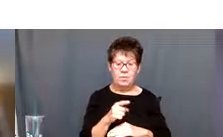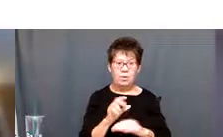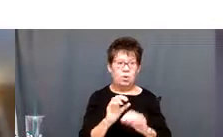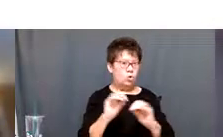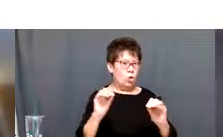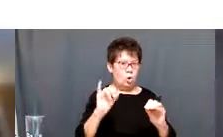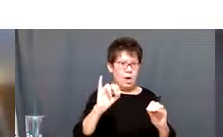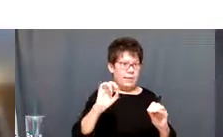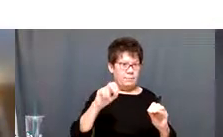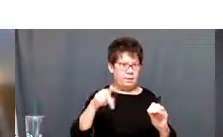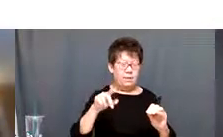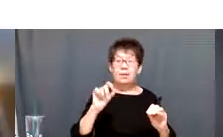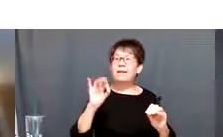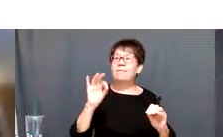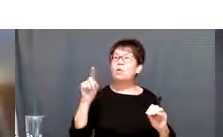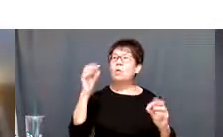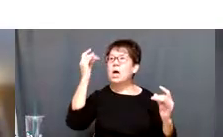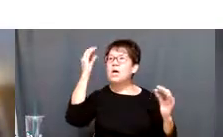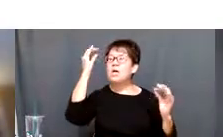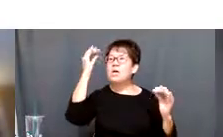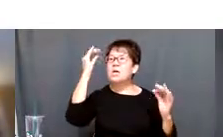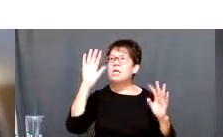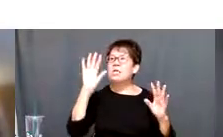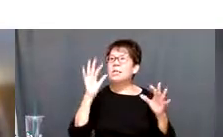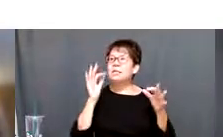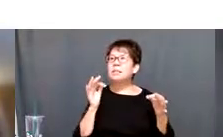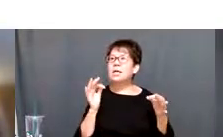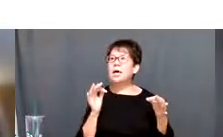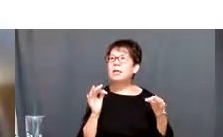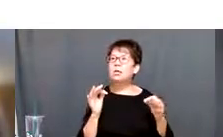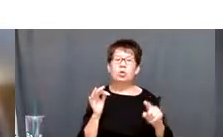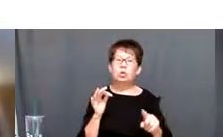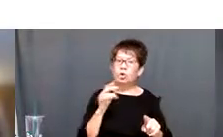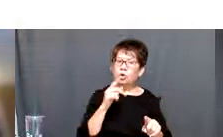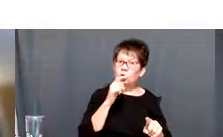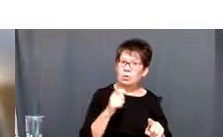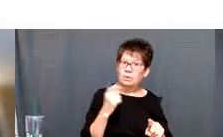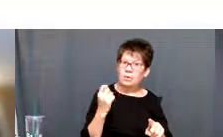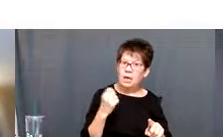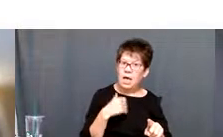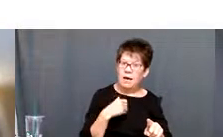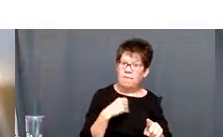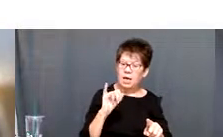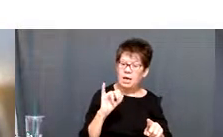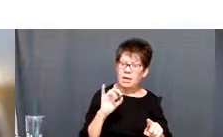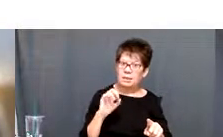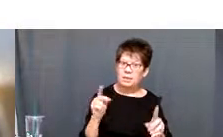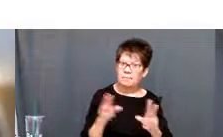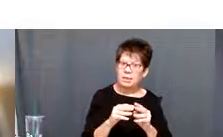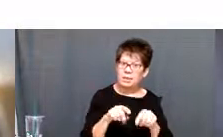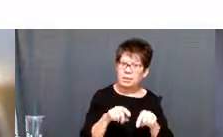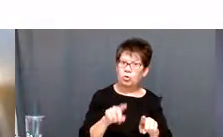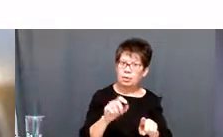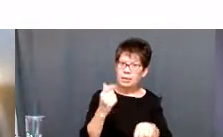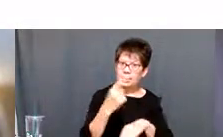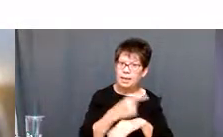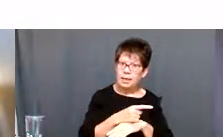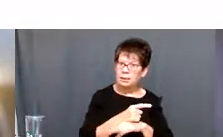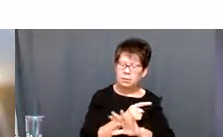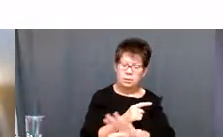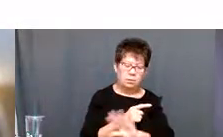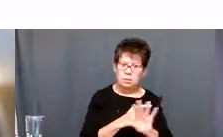you're still waiting to make your decision, you should not be holding an IEP meeting in that 10-day window